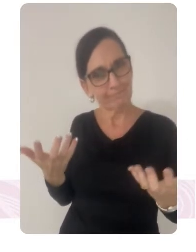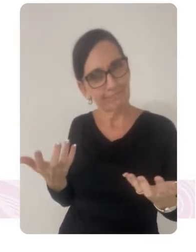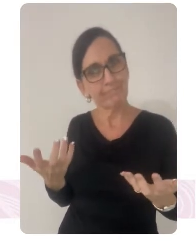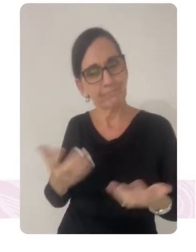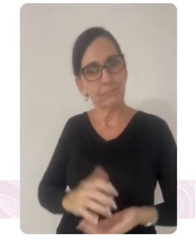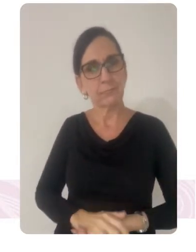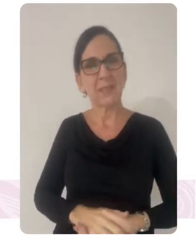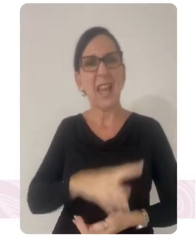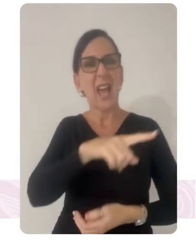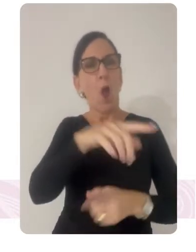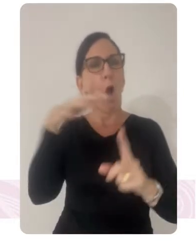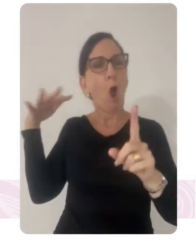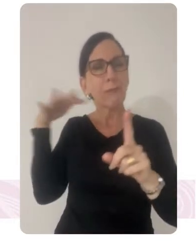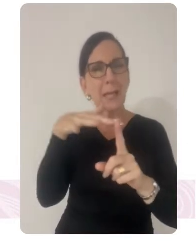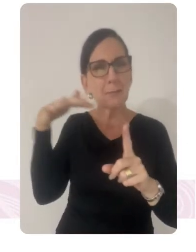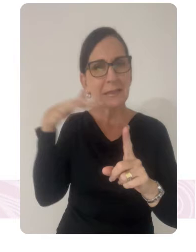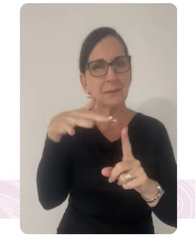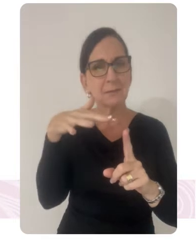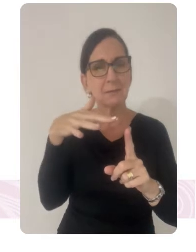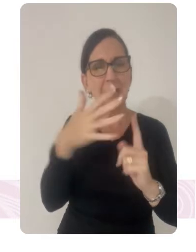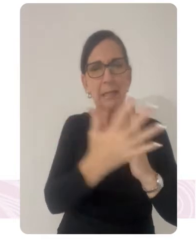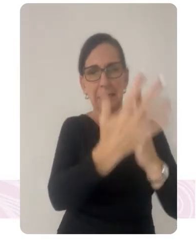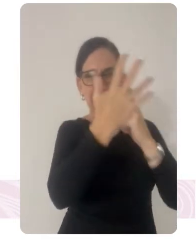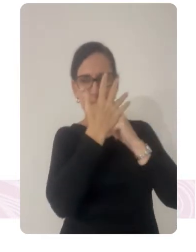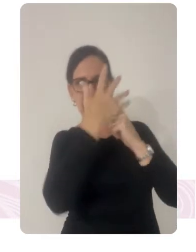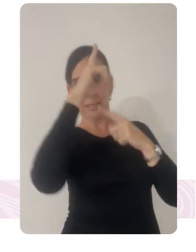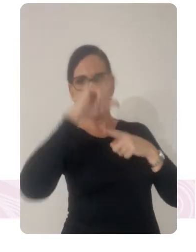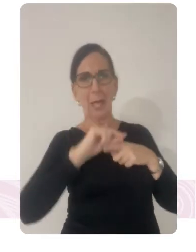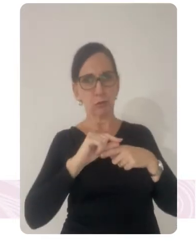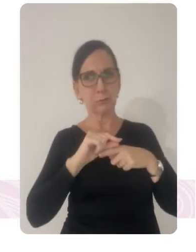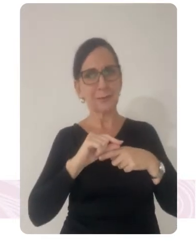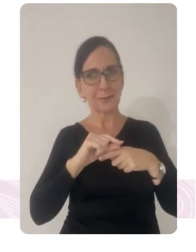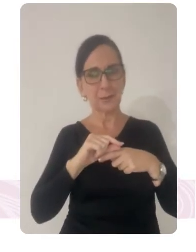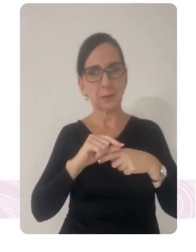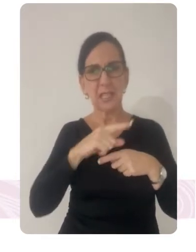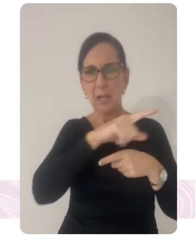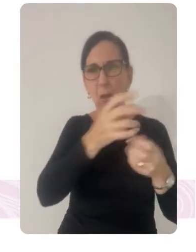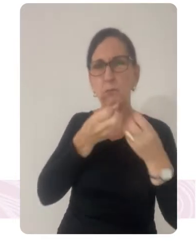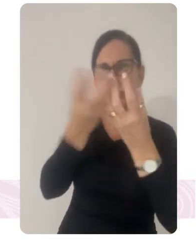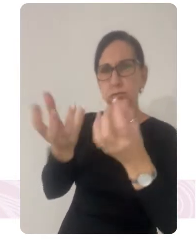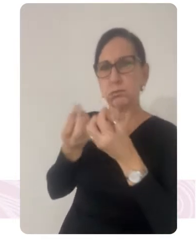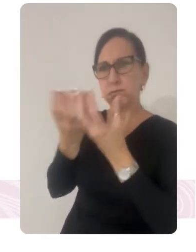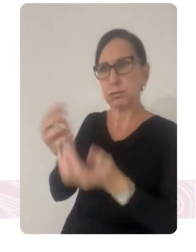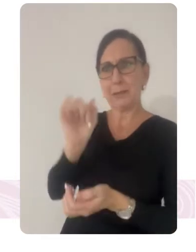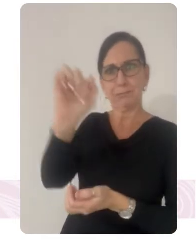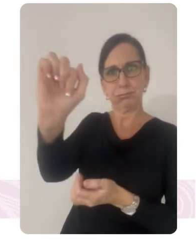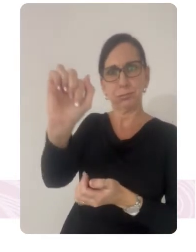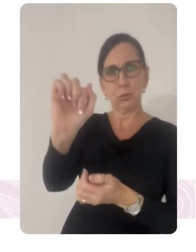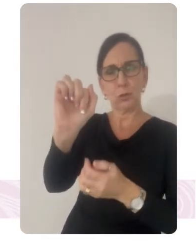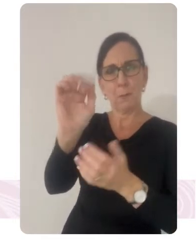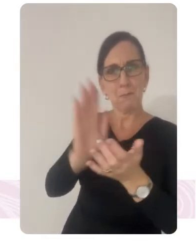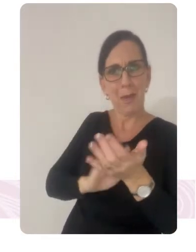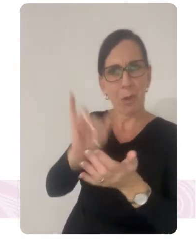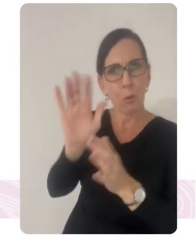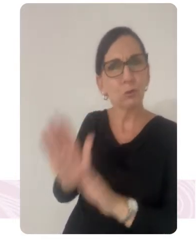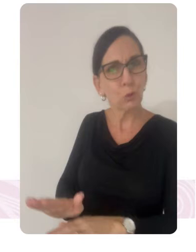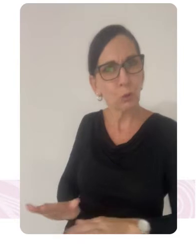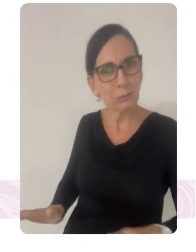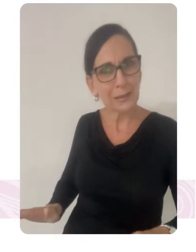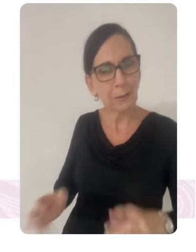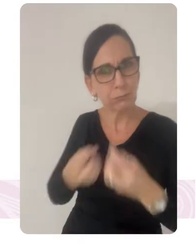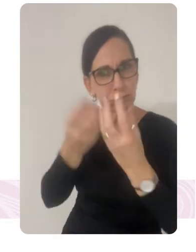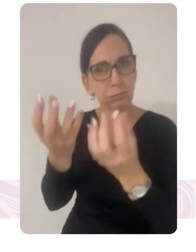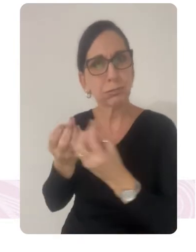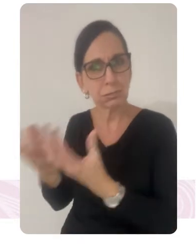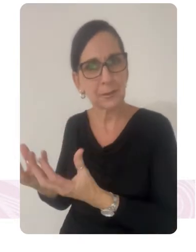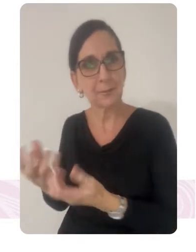separation. Using harassment and intimidation can include destroying things belonging or related to the woman